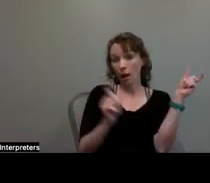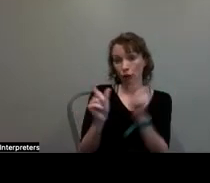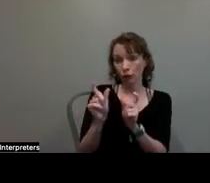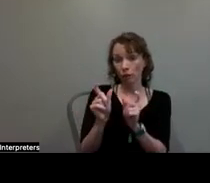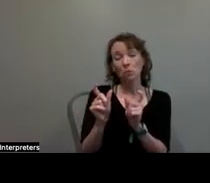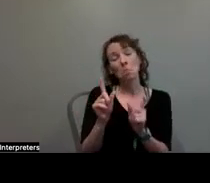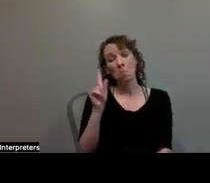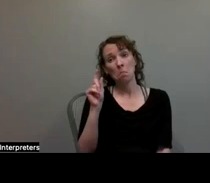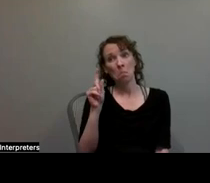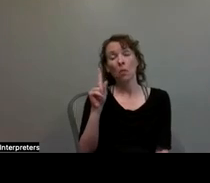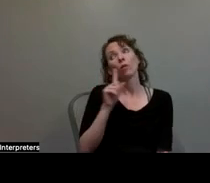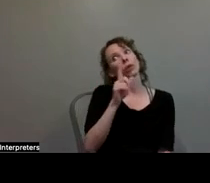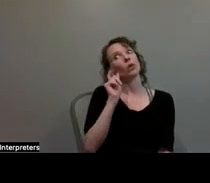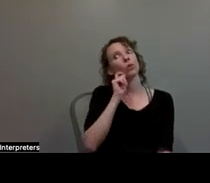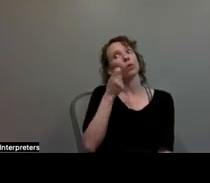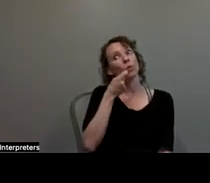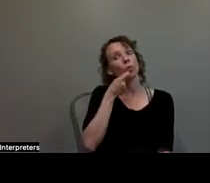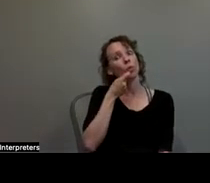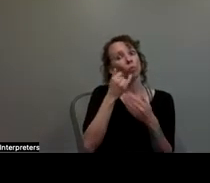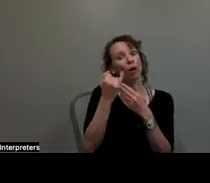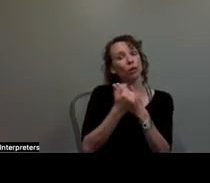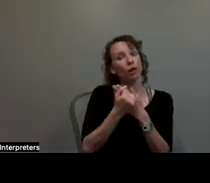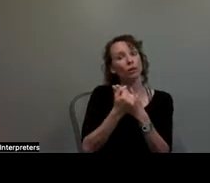cool project. I think